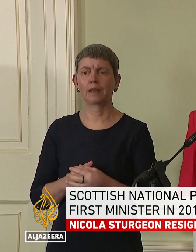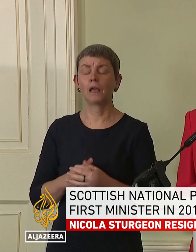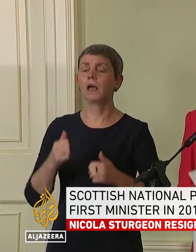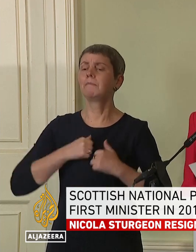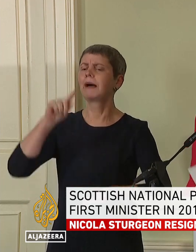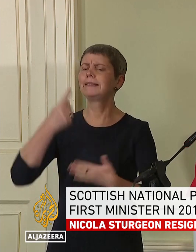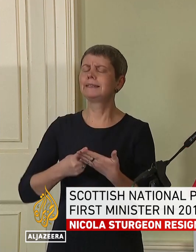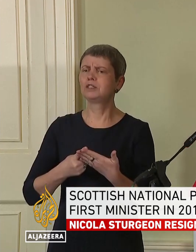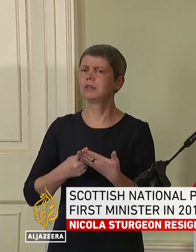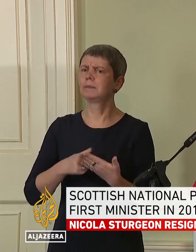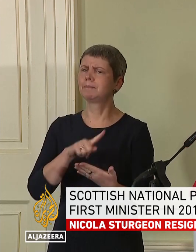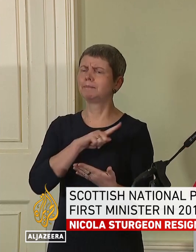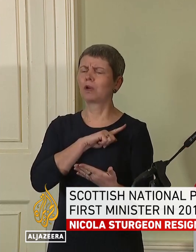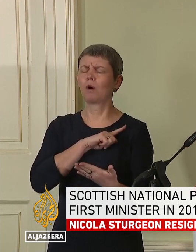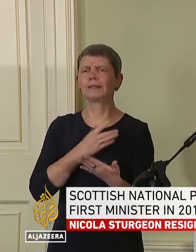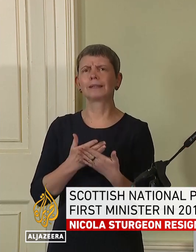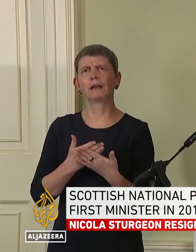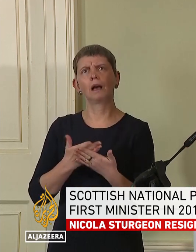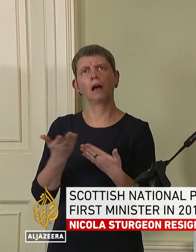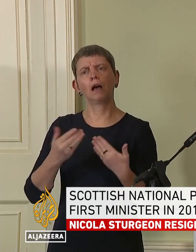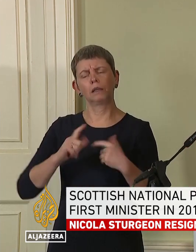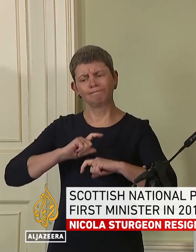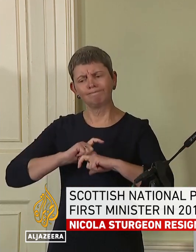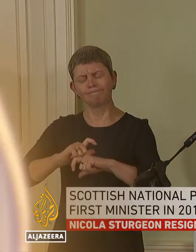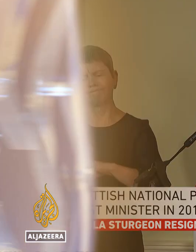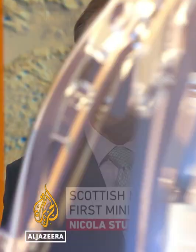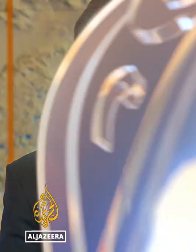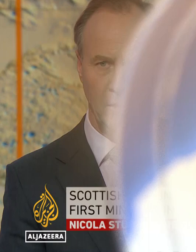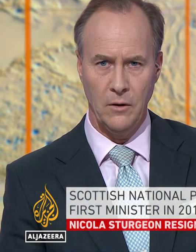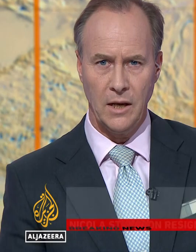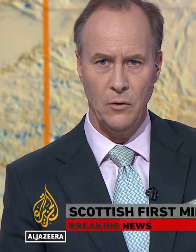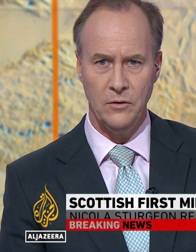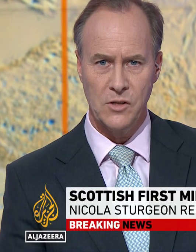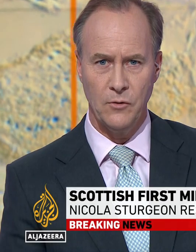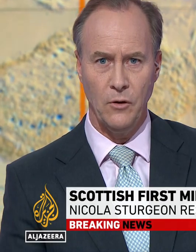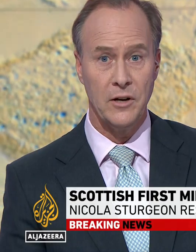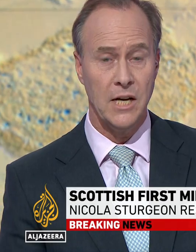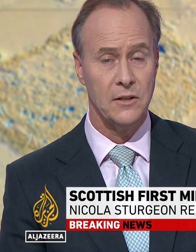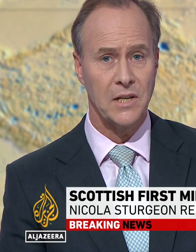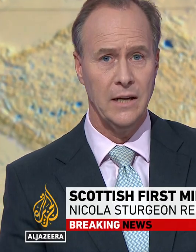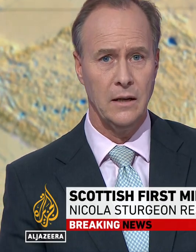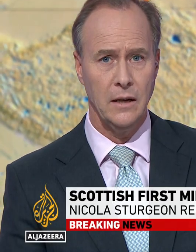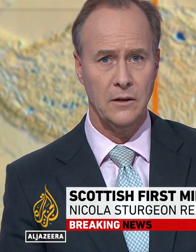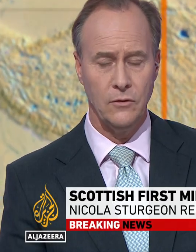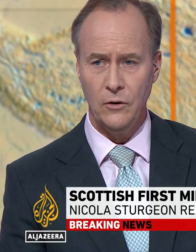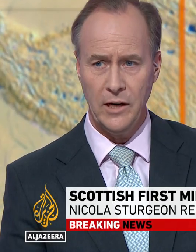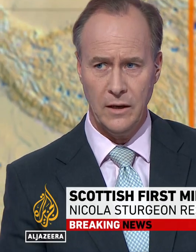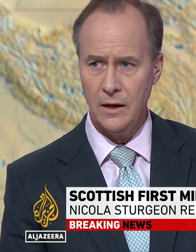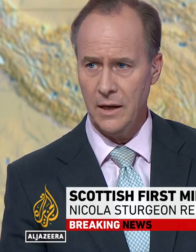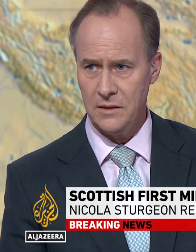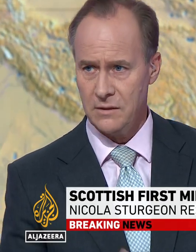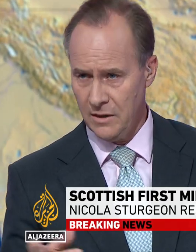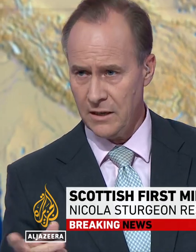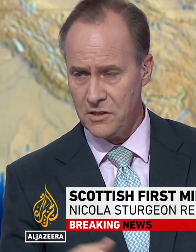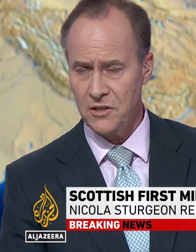comes from a deeper and longer-term assessment. I'm going to get more on this with Rory Challens in London. Rory,